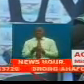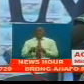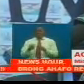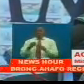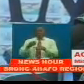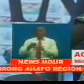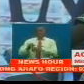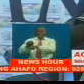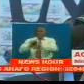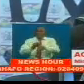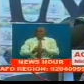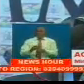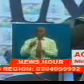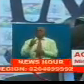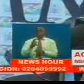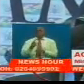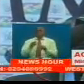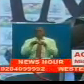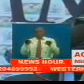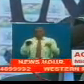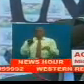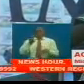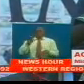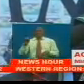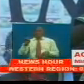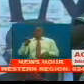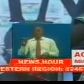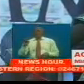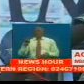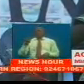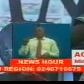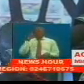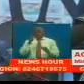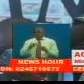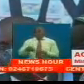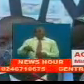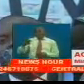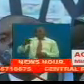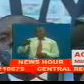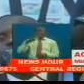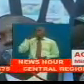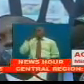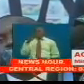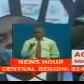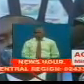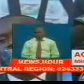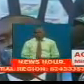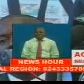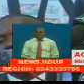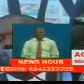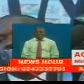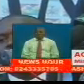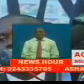trip, whilst unit number one is limited to 18 megawatts due to high exhaust temperature spread on the unit.